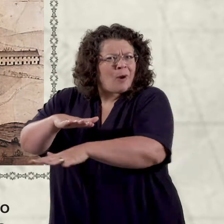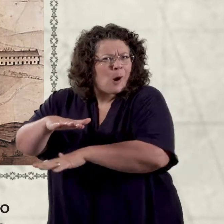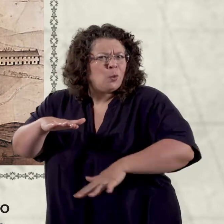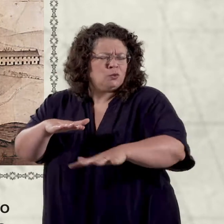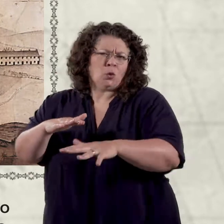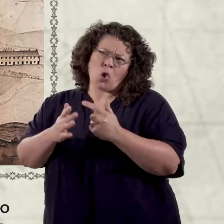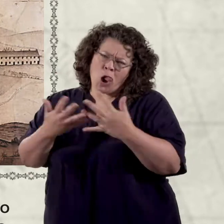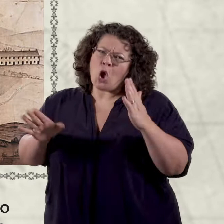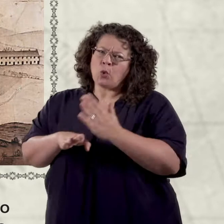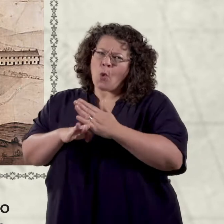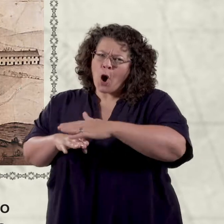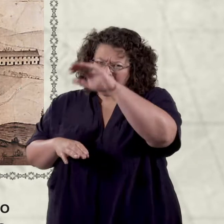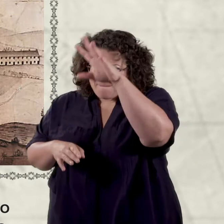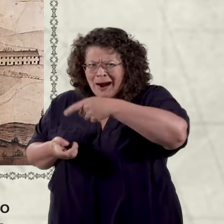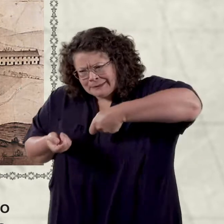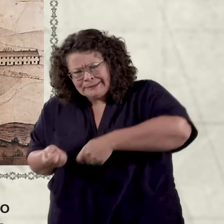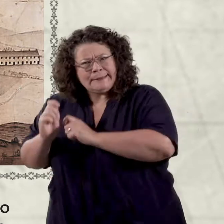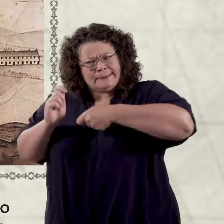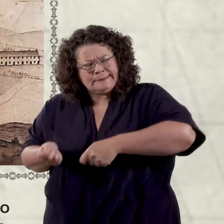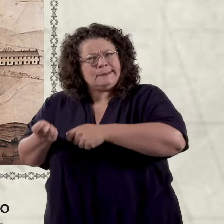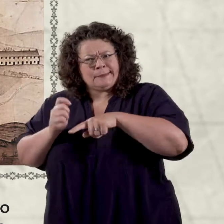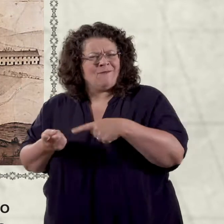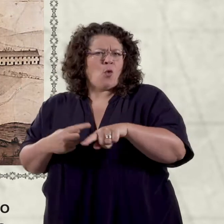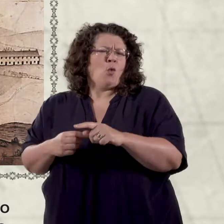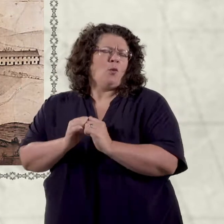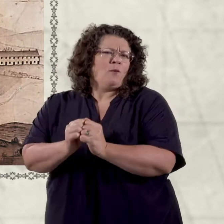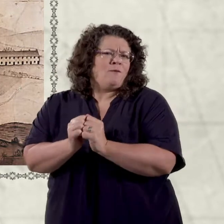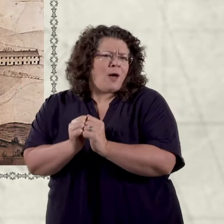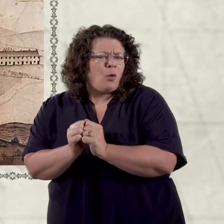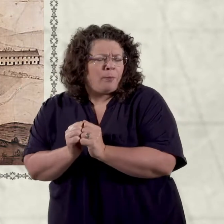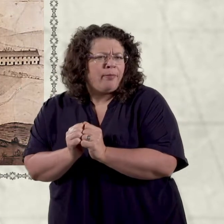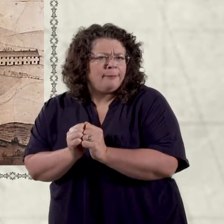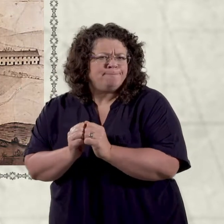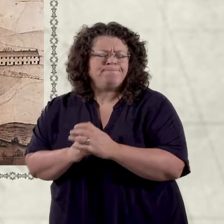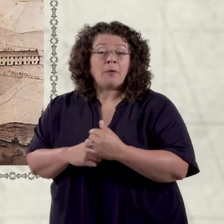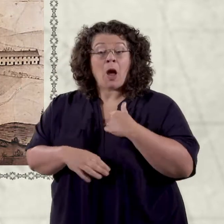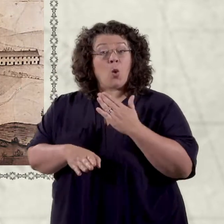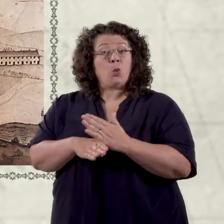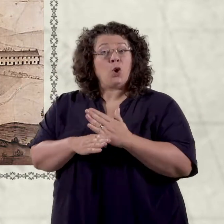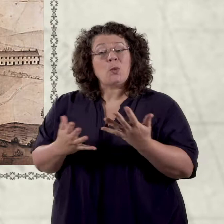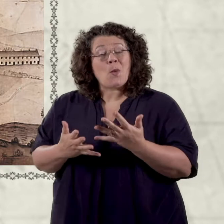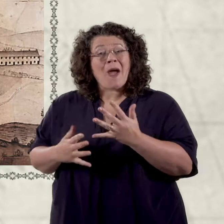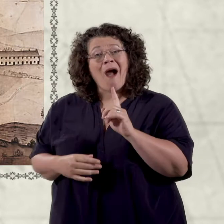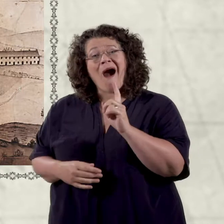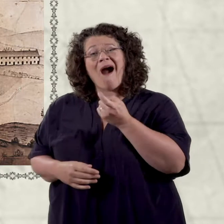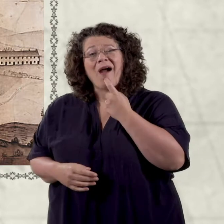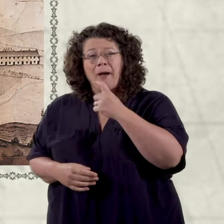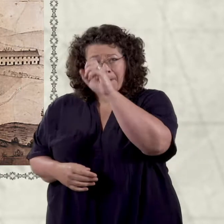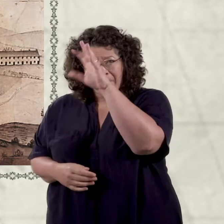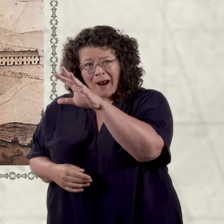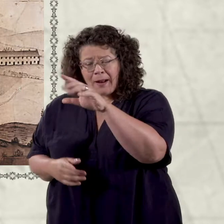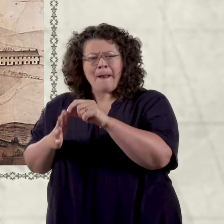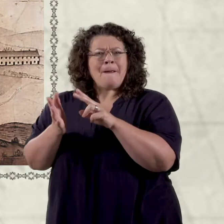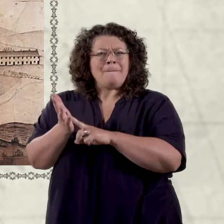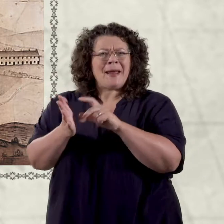for these very, very valuable resources. I worked in one of the iron mines, Penderyn, in